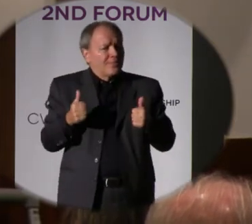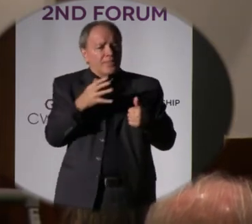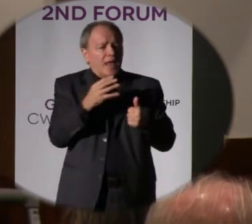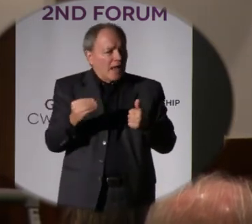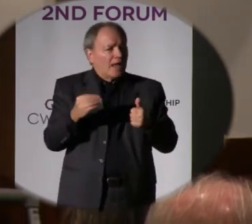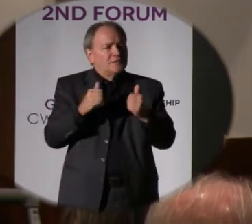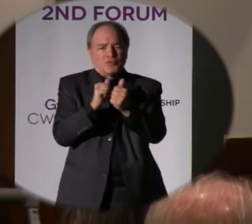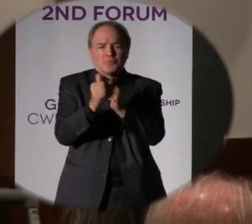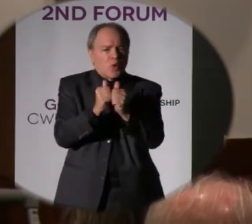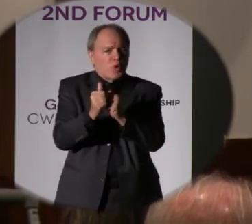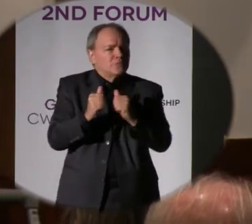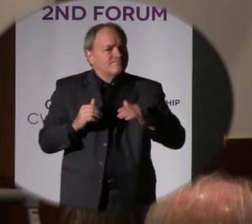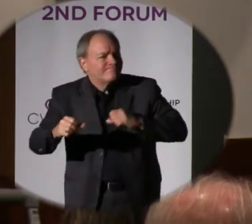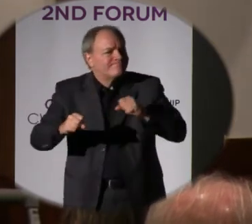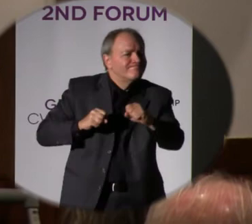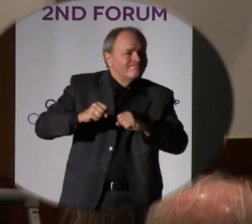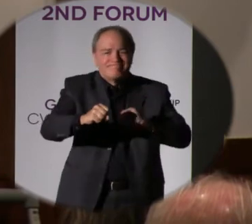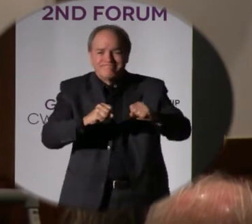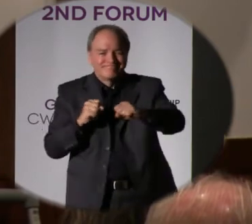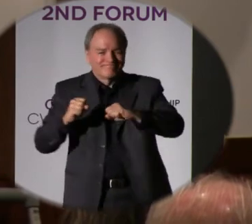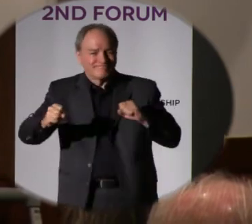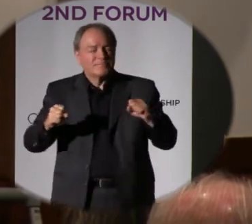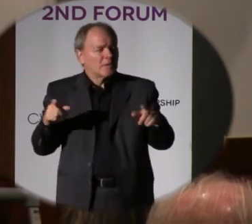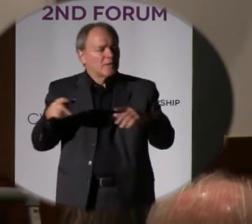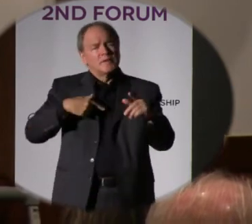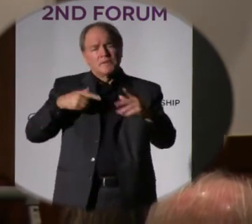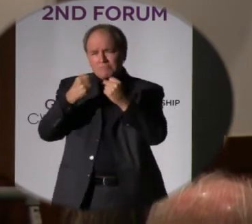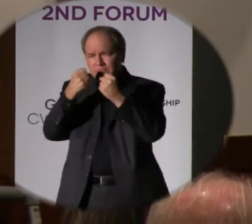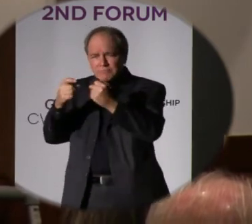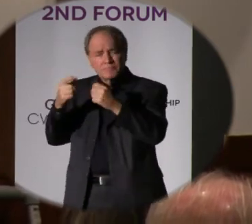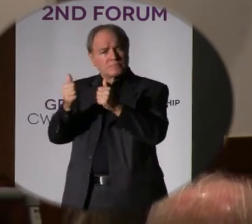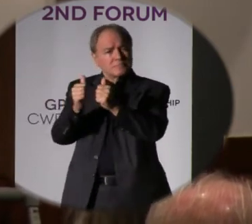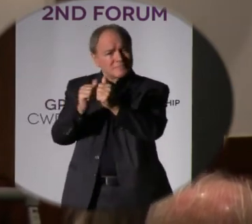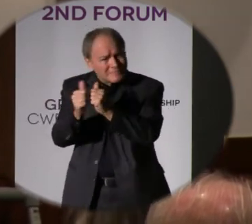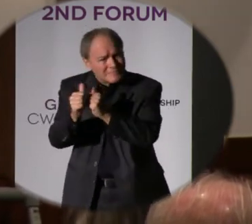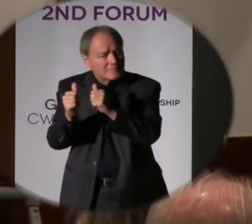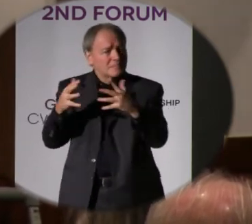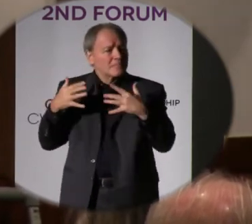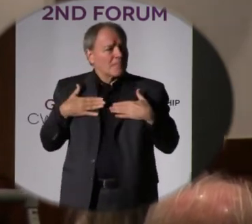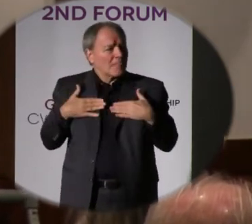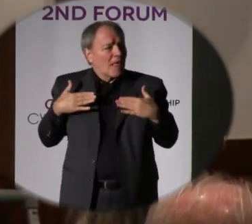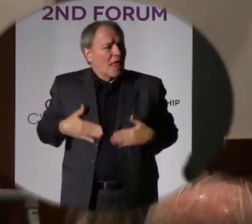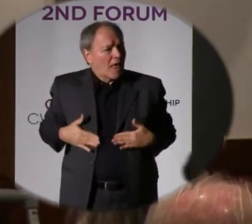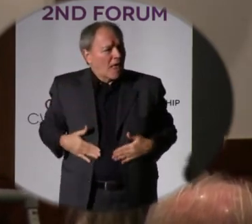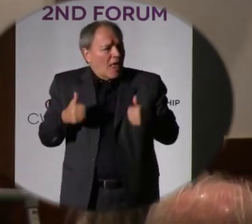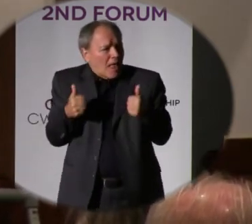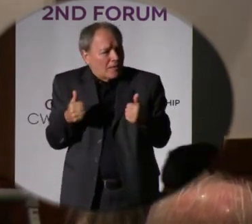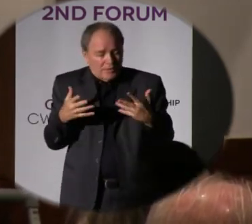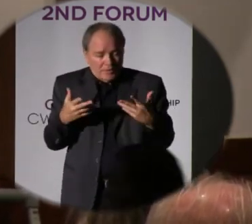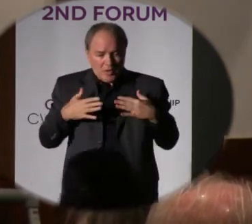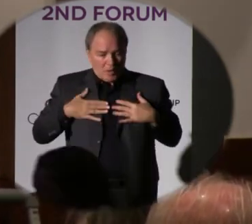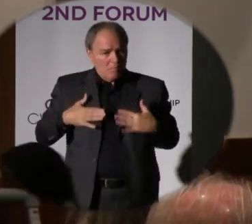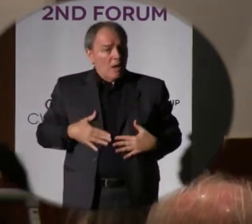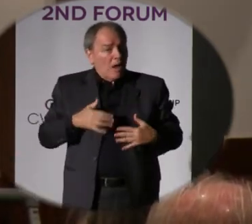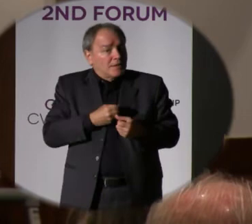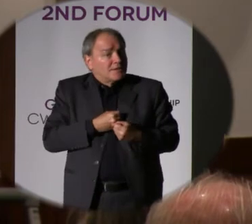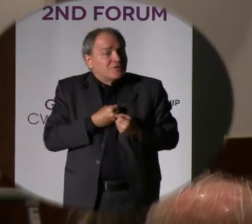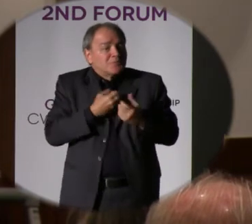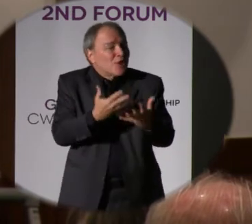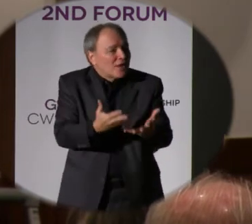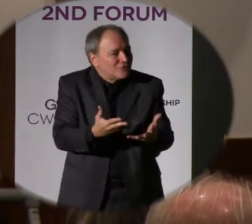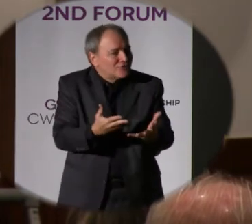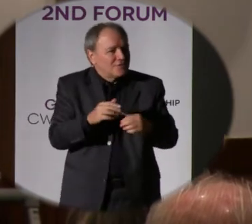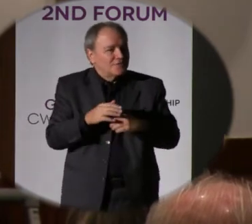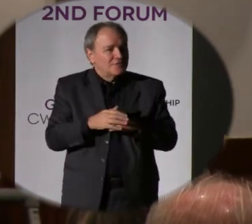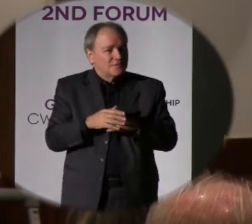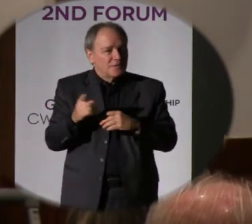been said, we strongly believe that the health inequities that people with disabilities experience are an embodied expression of social